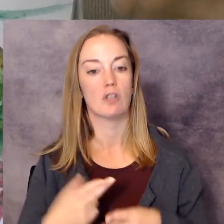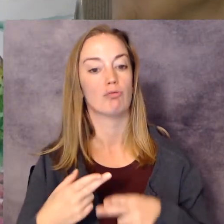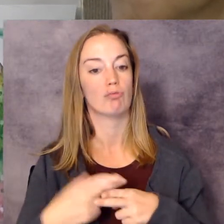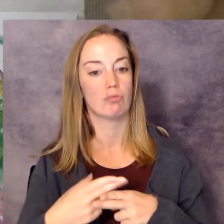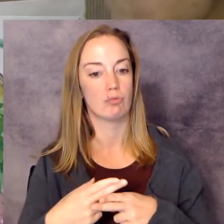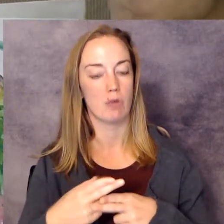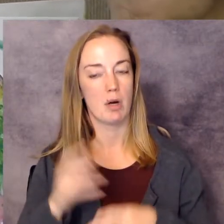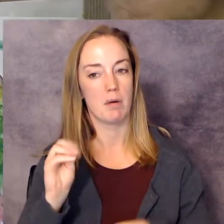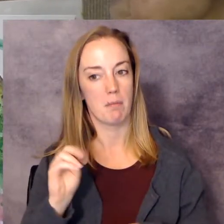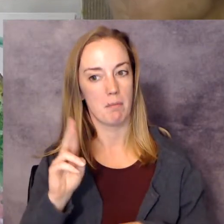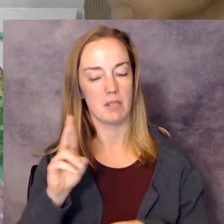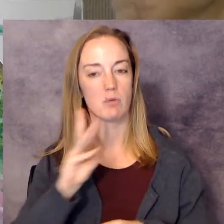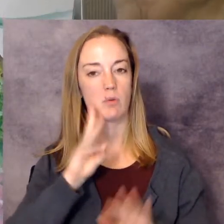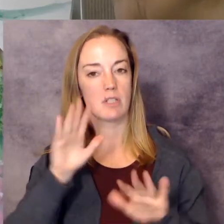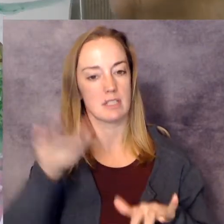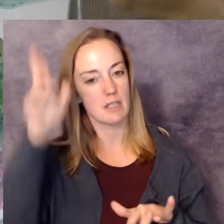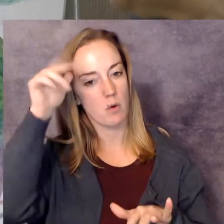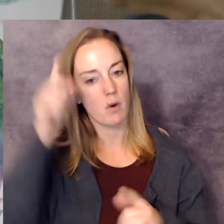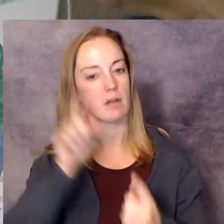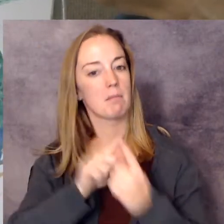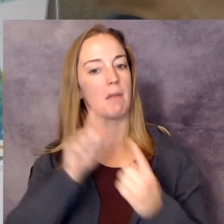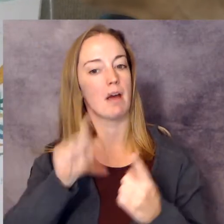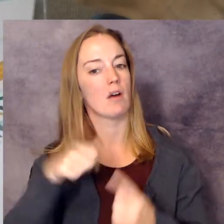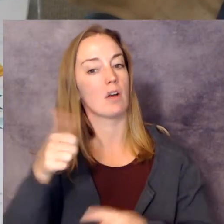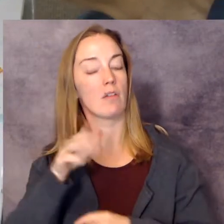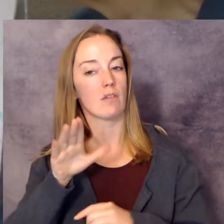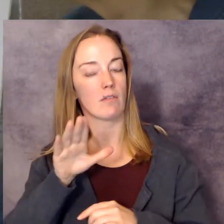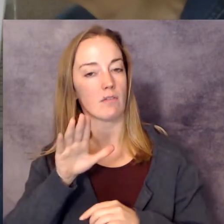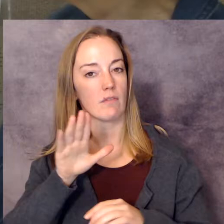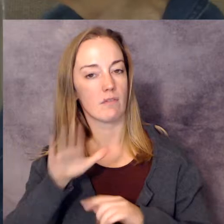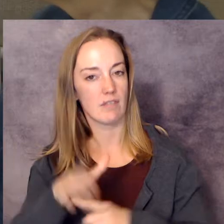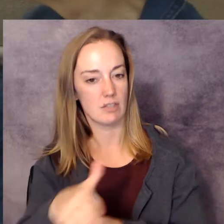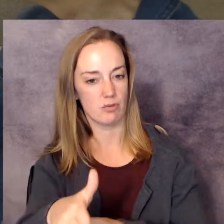But before long, Mr. Seahorse met another fish.